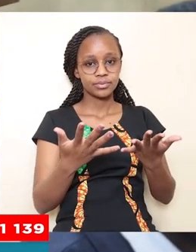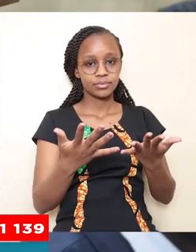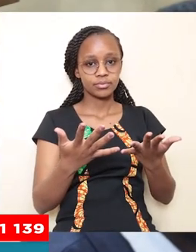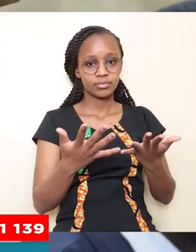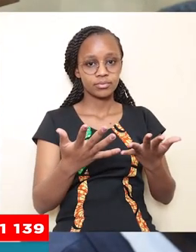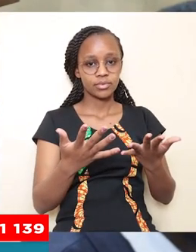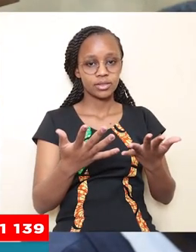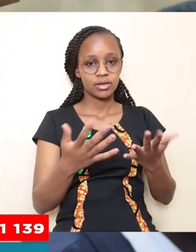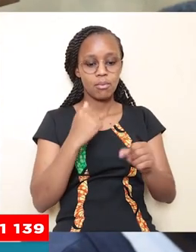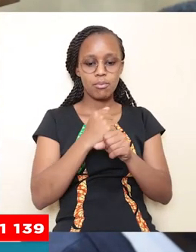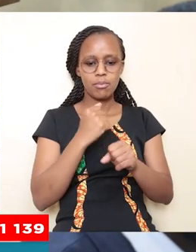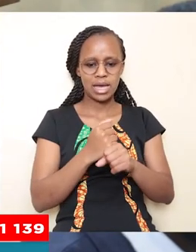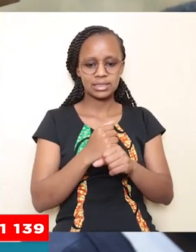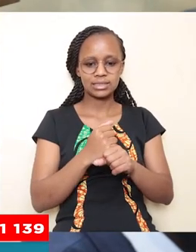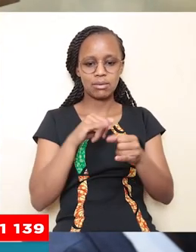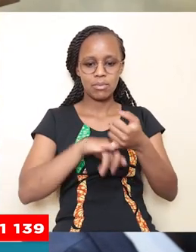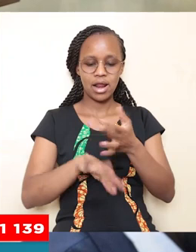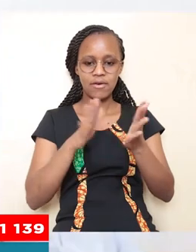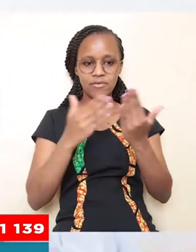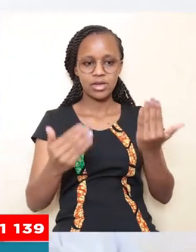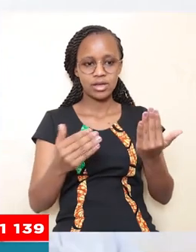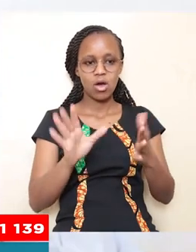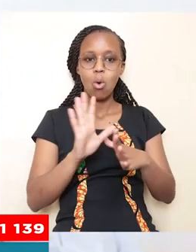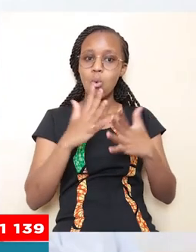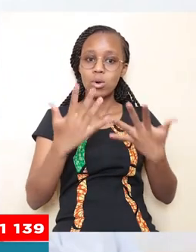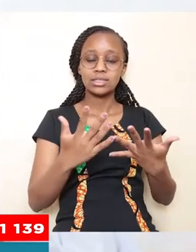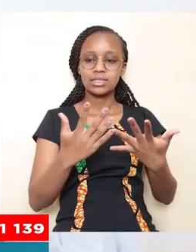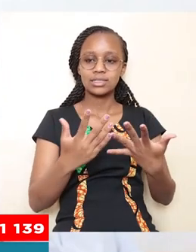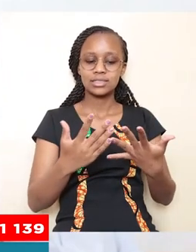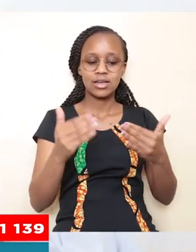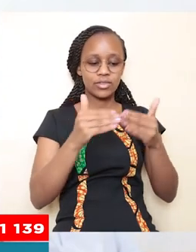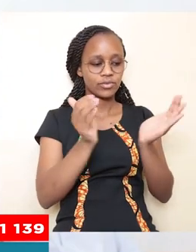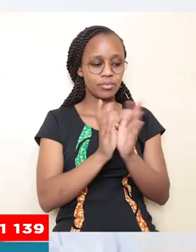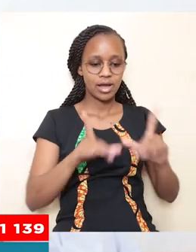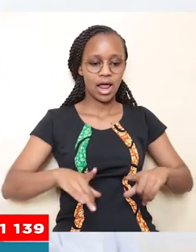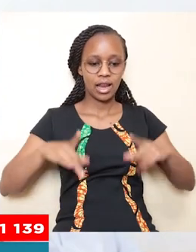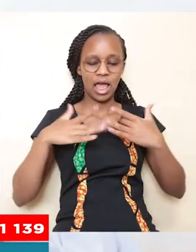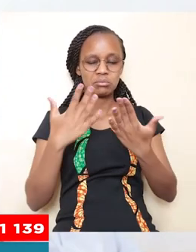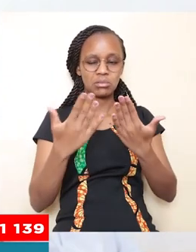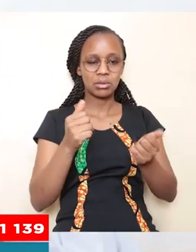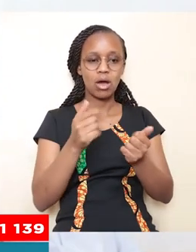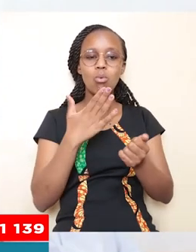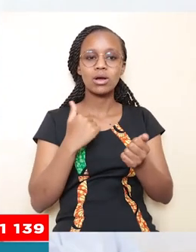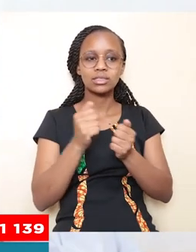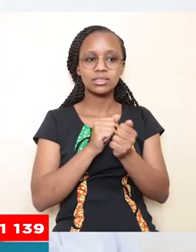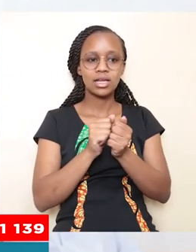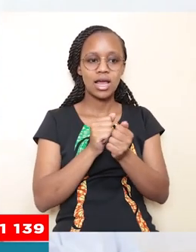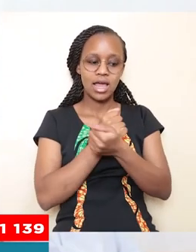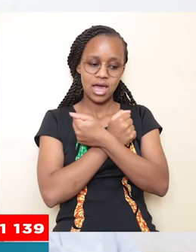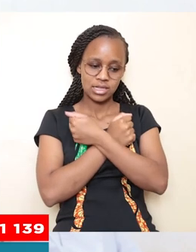threatens marriage, whatever threatens the family life, threatens